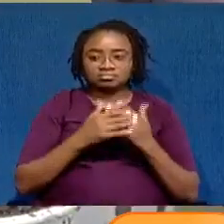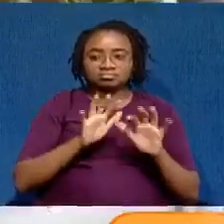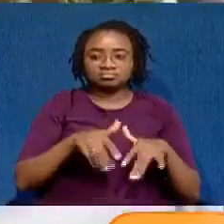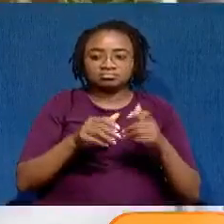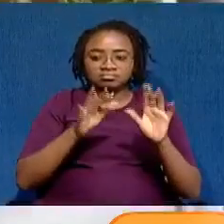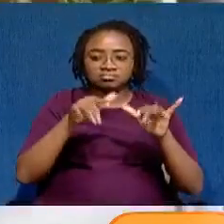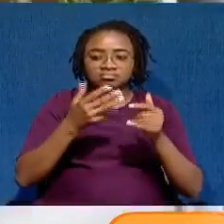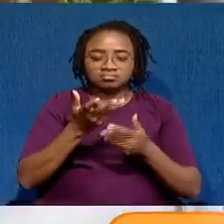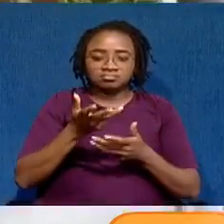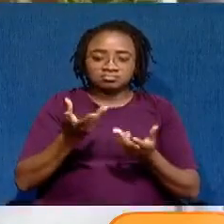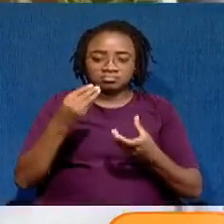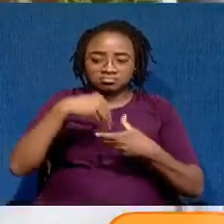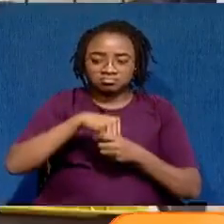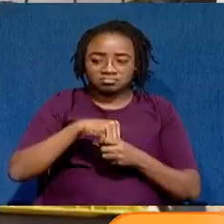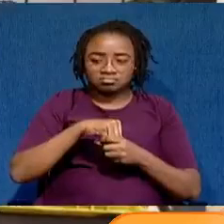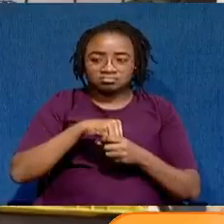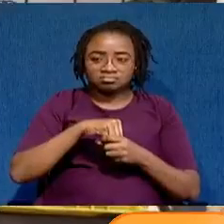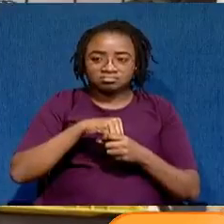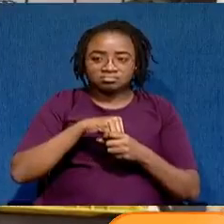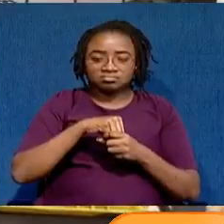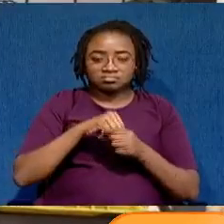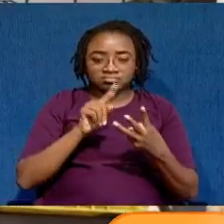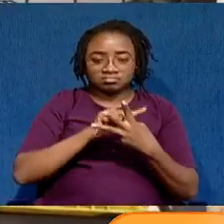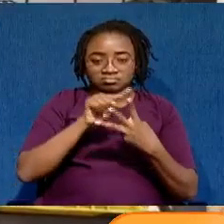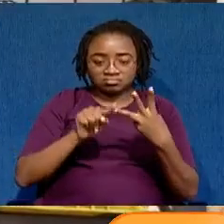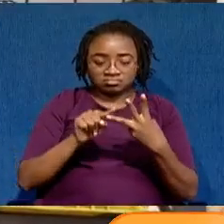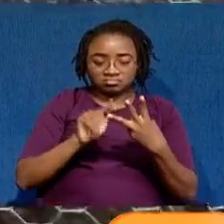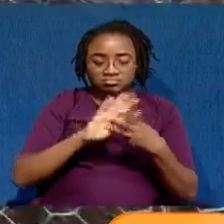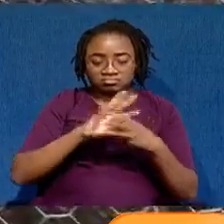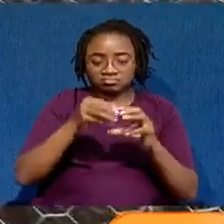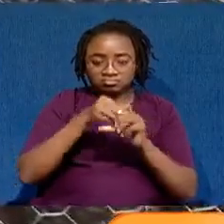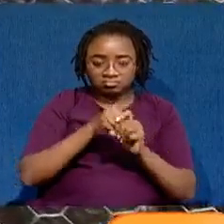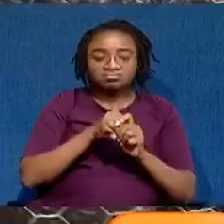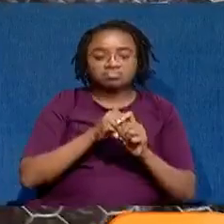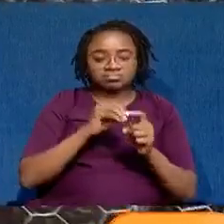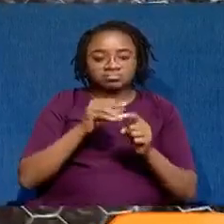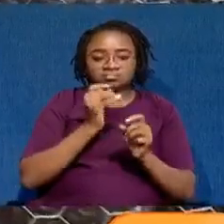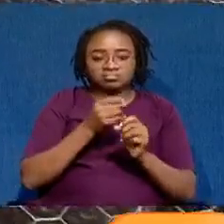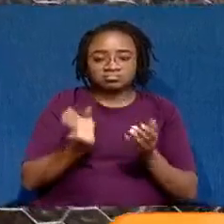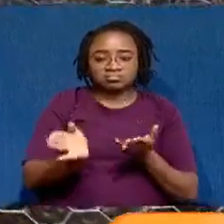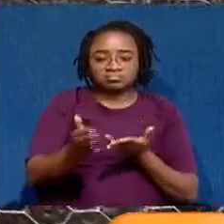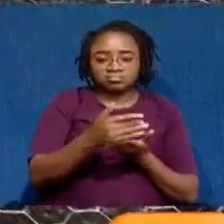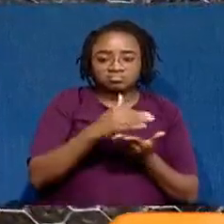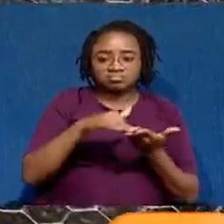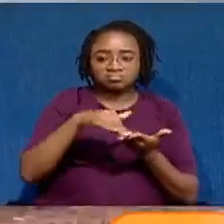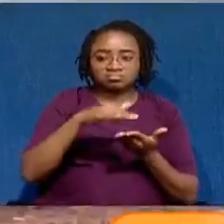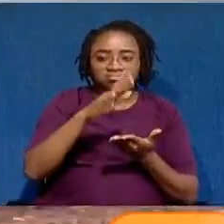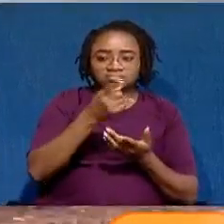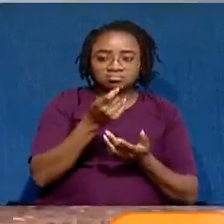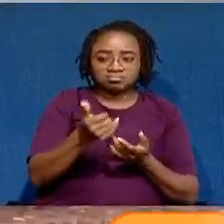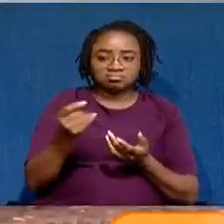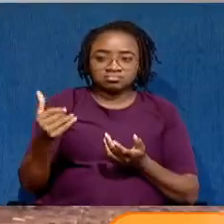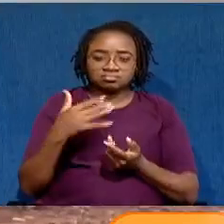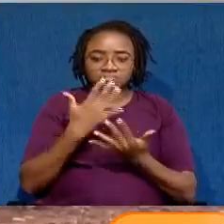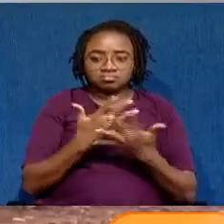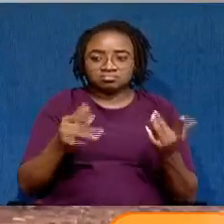combining aquaponics and hydroponics with poultry keeping, she's producing a wide range of crops with minimal resources. I